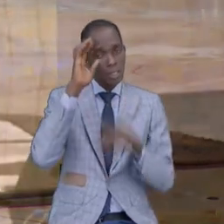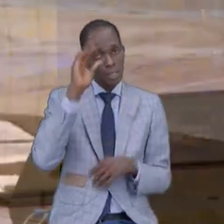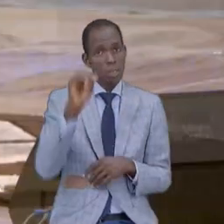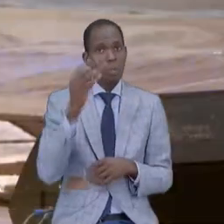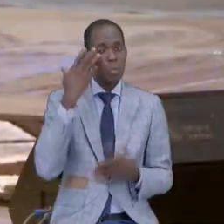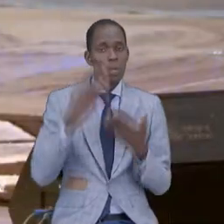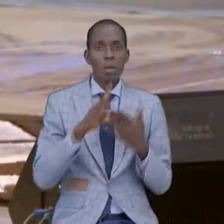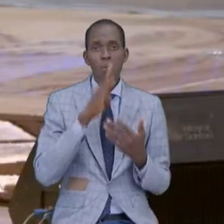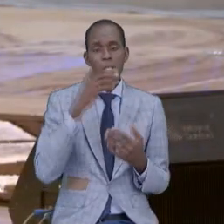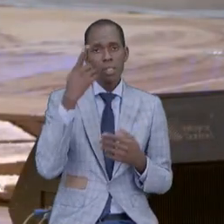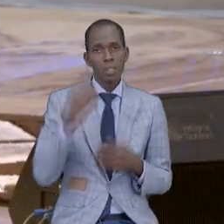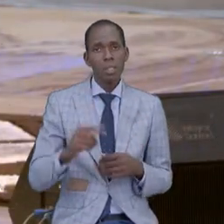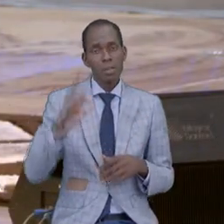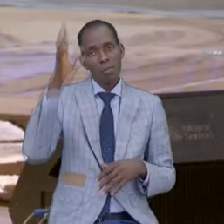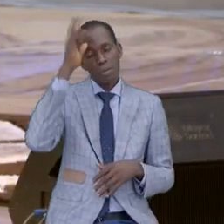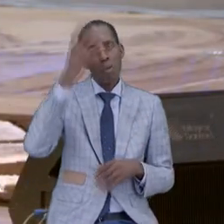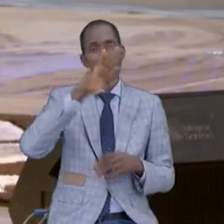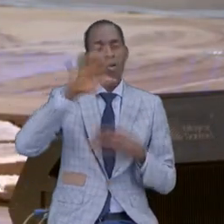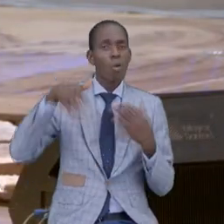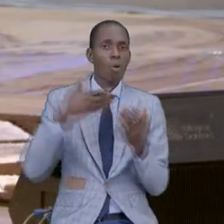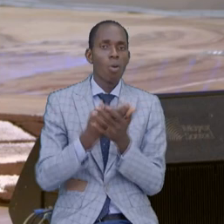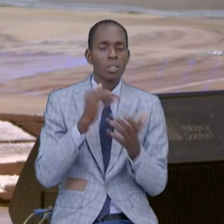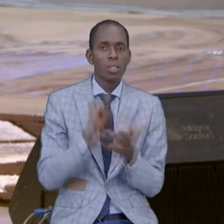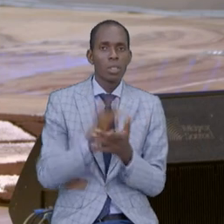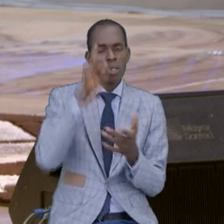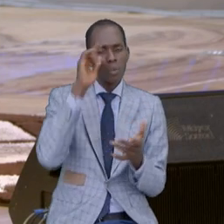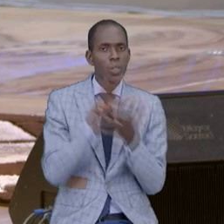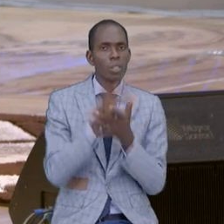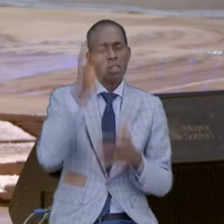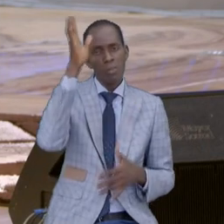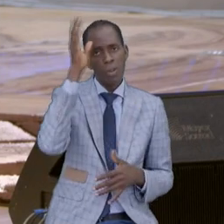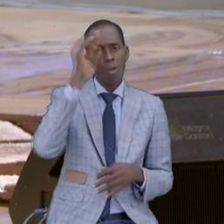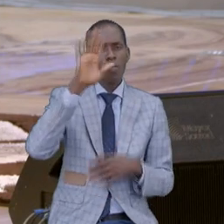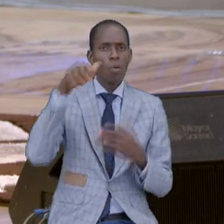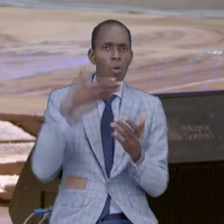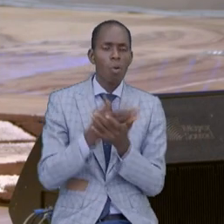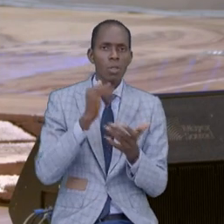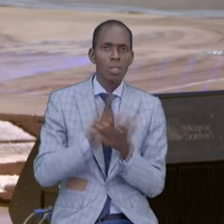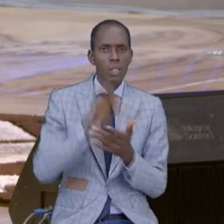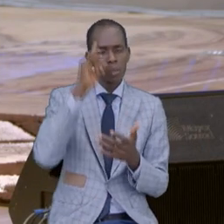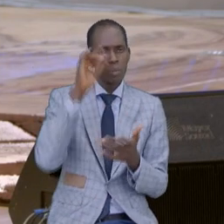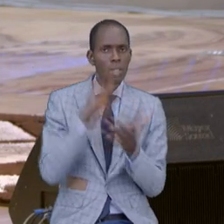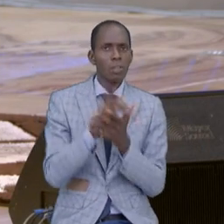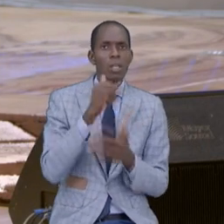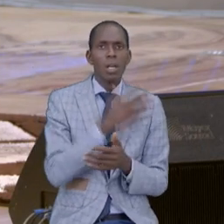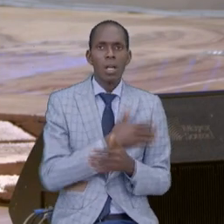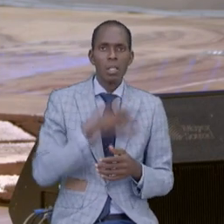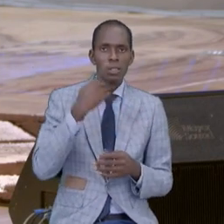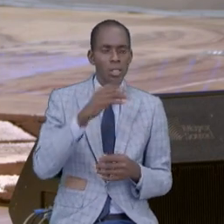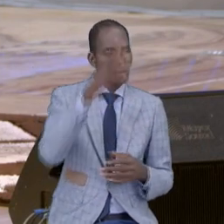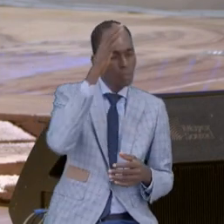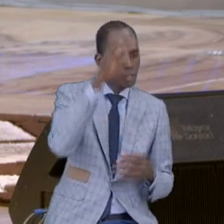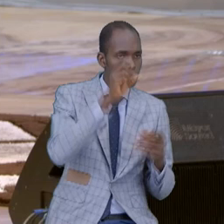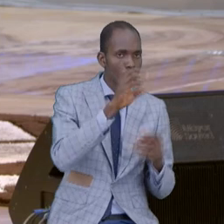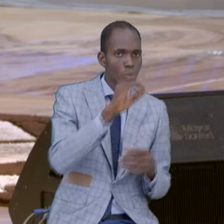of all that believe. The father of all that believe. As the father, so the